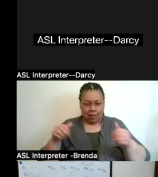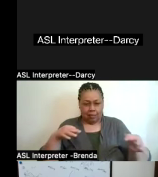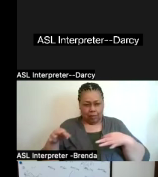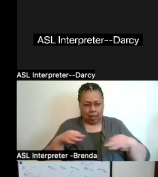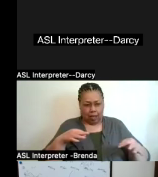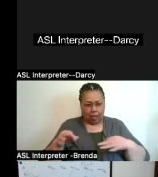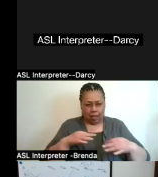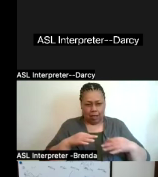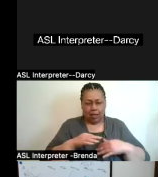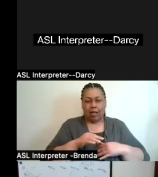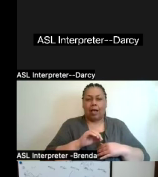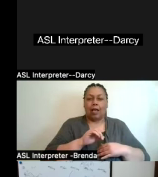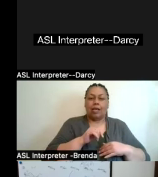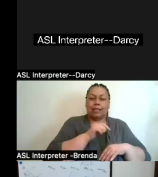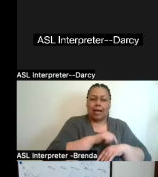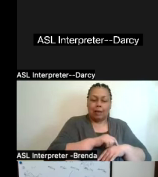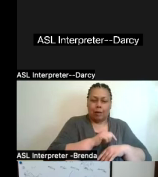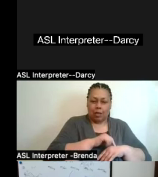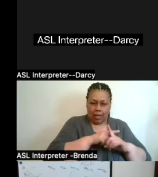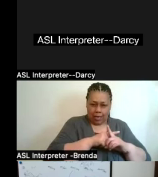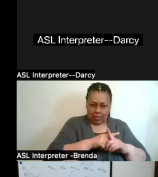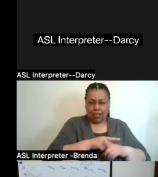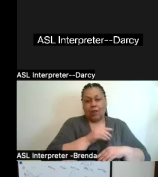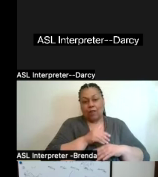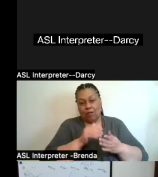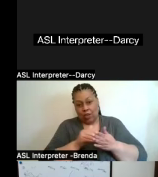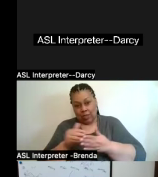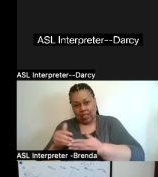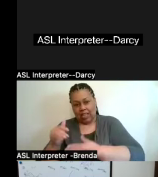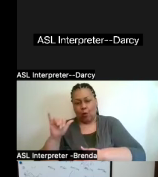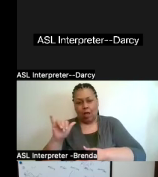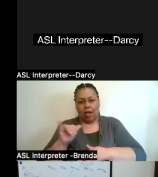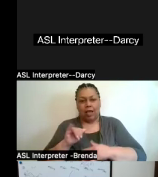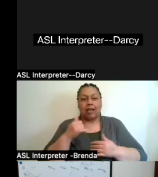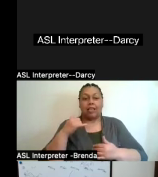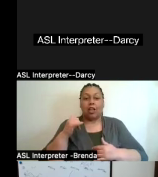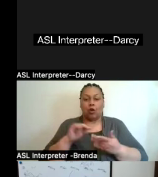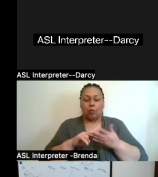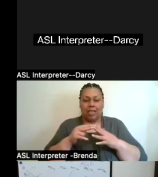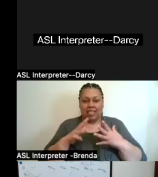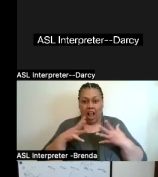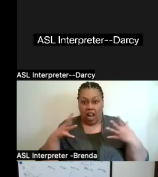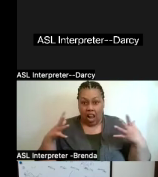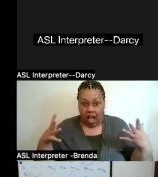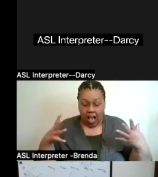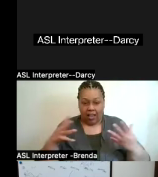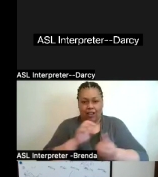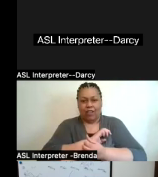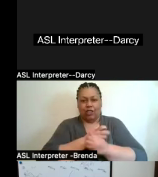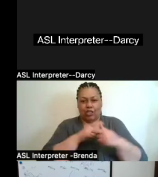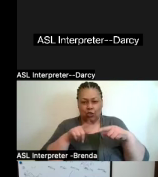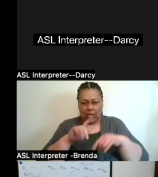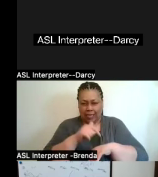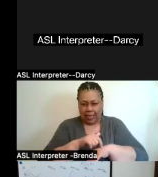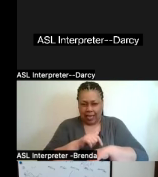and frequency on the Y, and the colors are how strong. So the yellows means there's a lot of energy at that frequency, and blue means